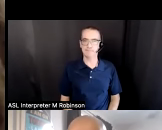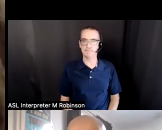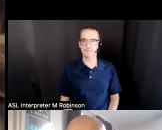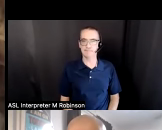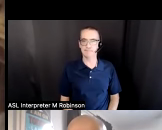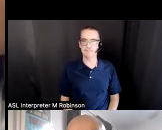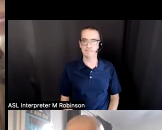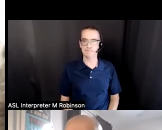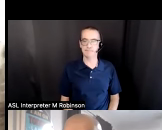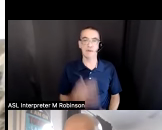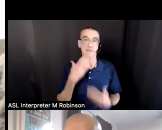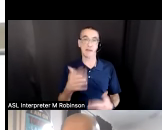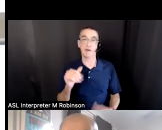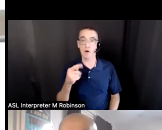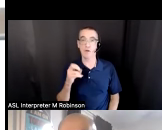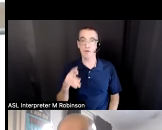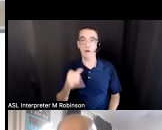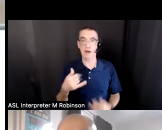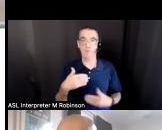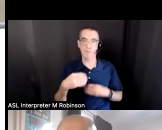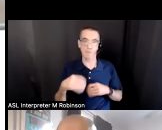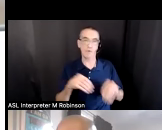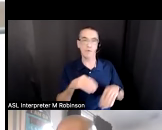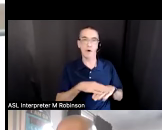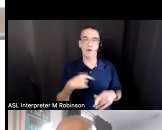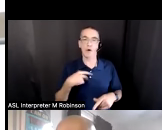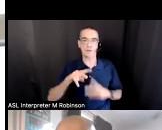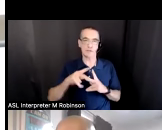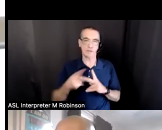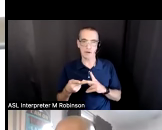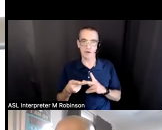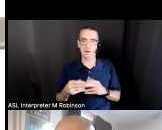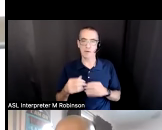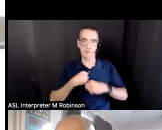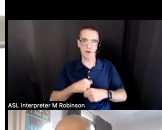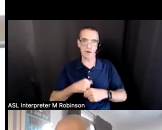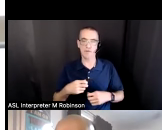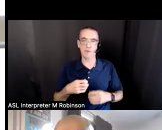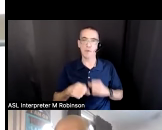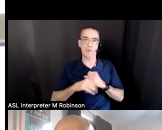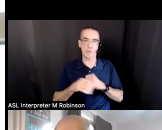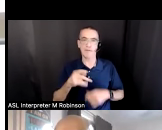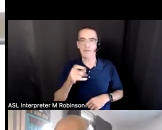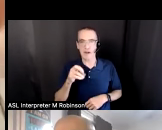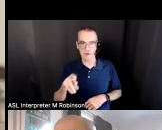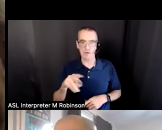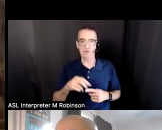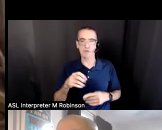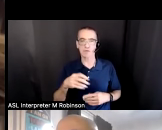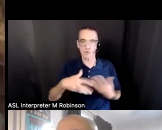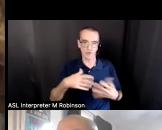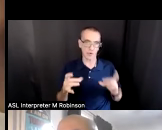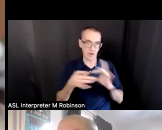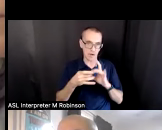Thanks, Arthur. Moving on to our second protective and promotive factors, social connections,